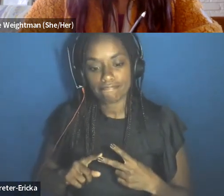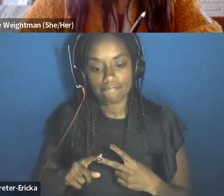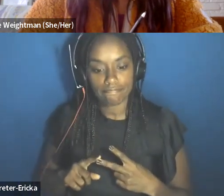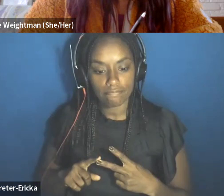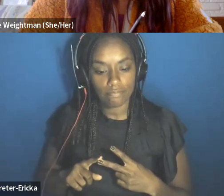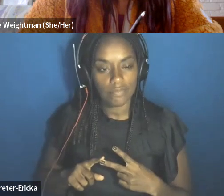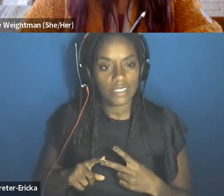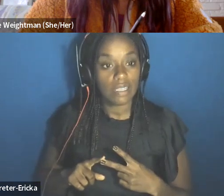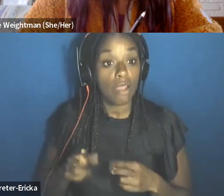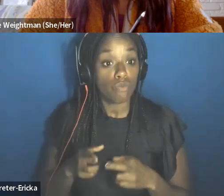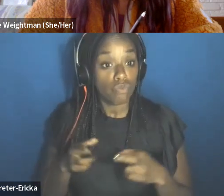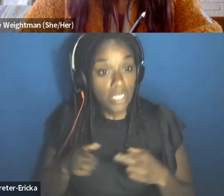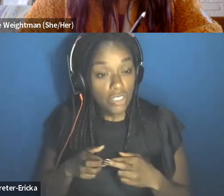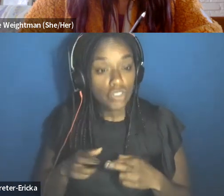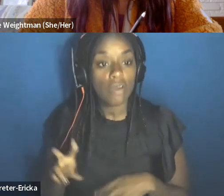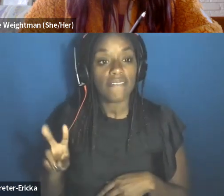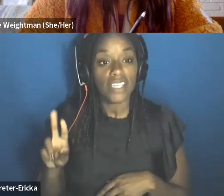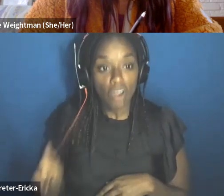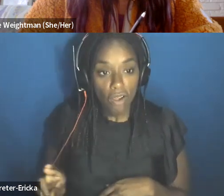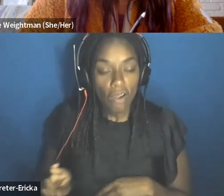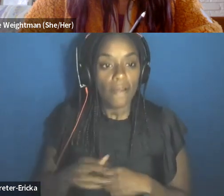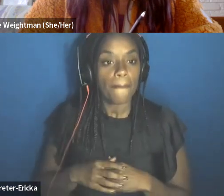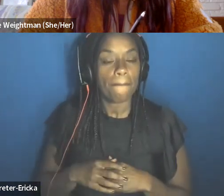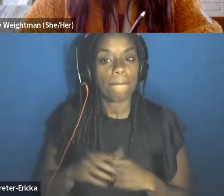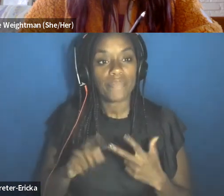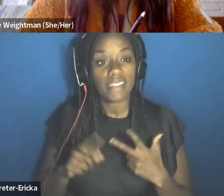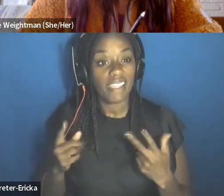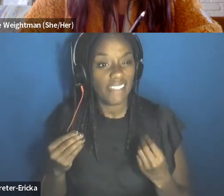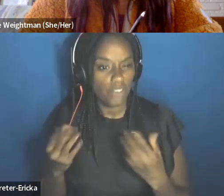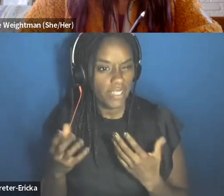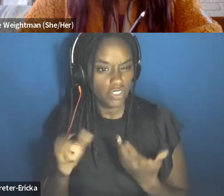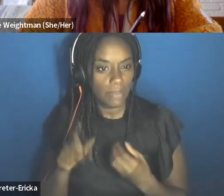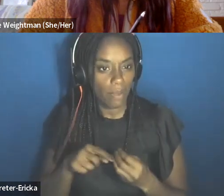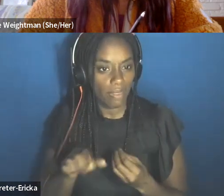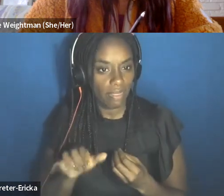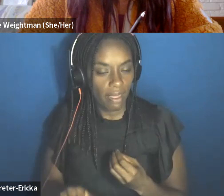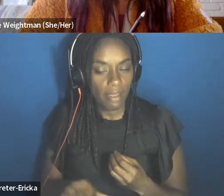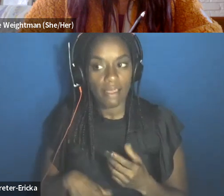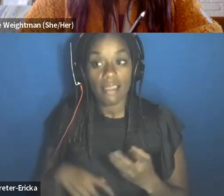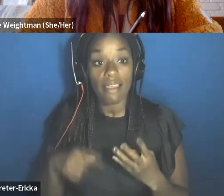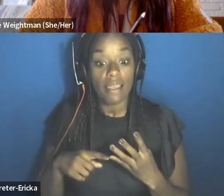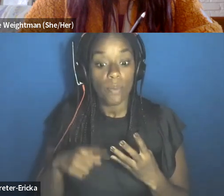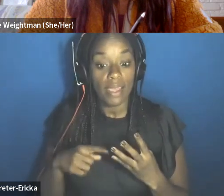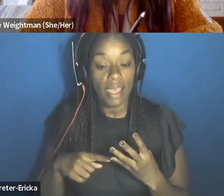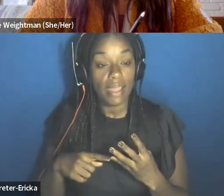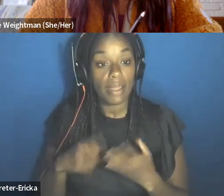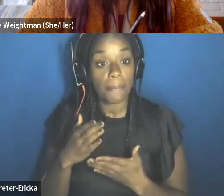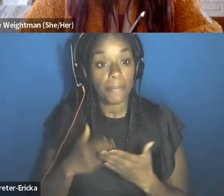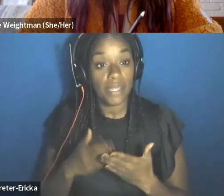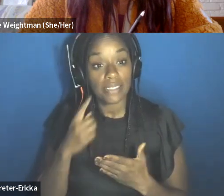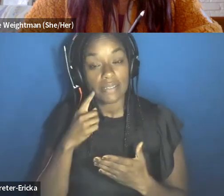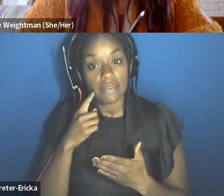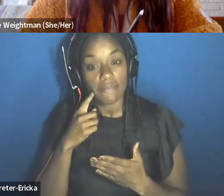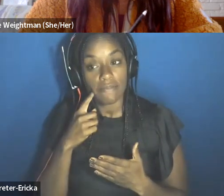Regional vocational rehabilitation information there. And we also had a slot for the agencies